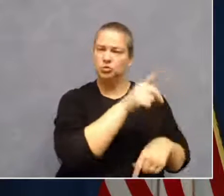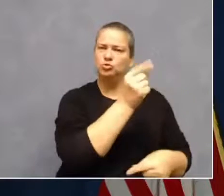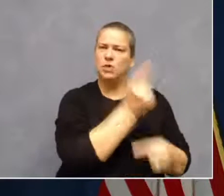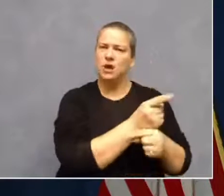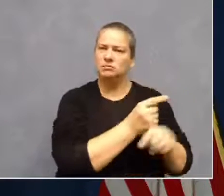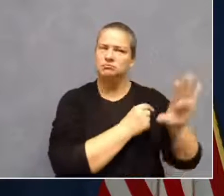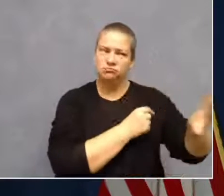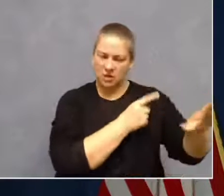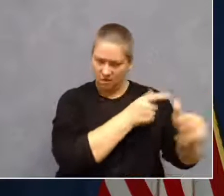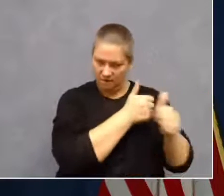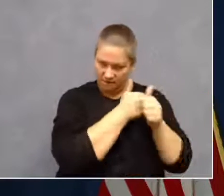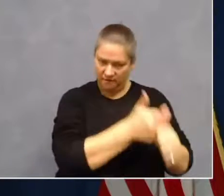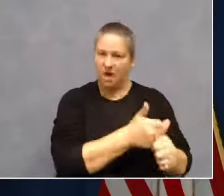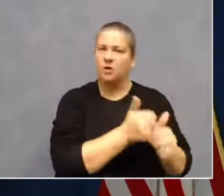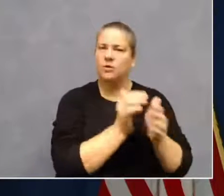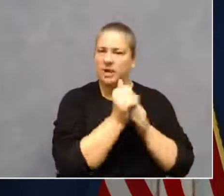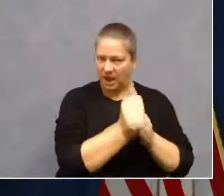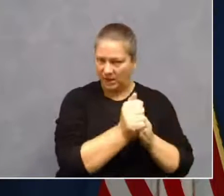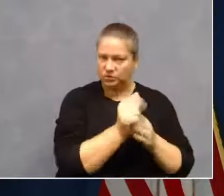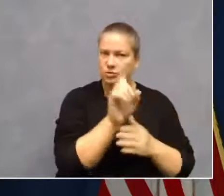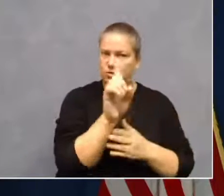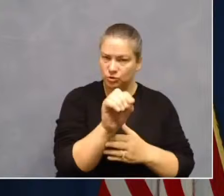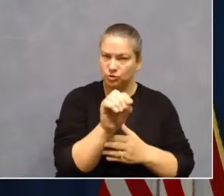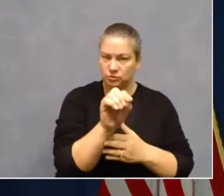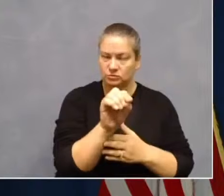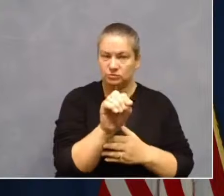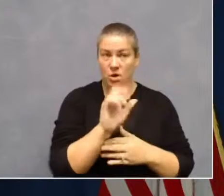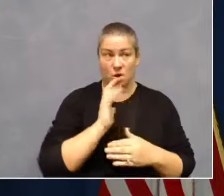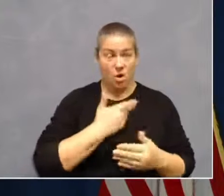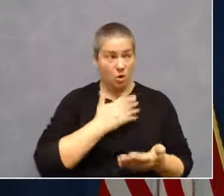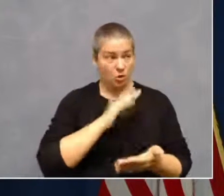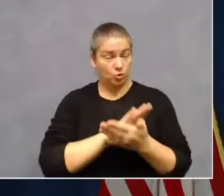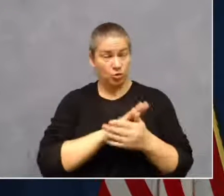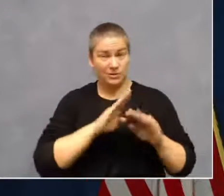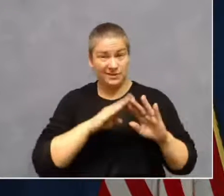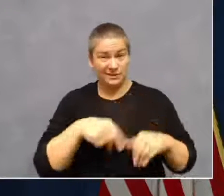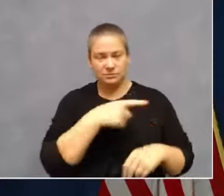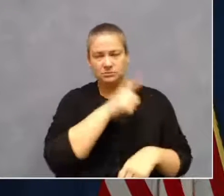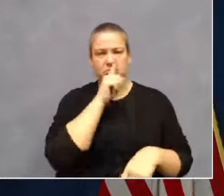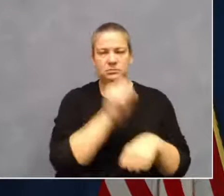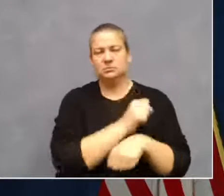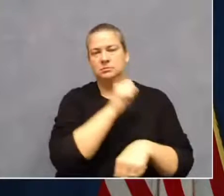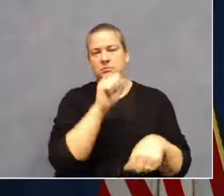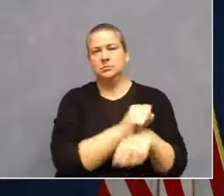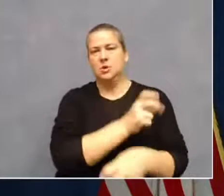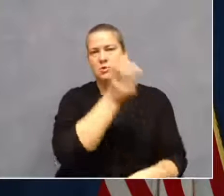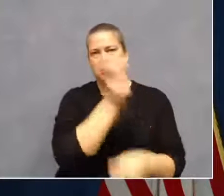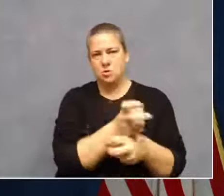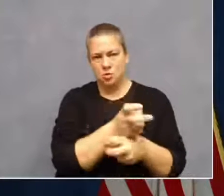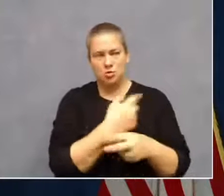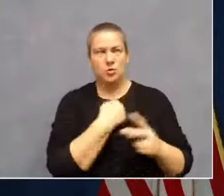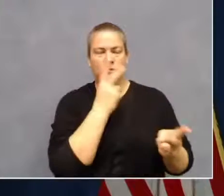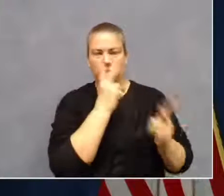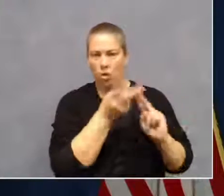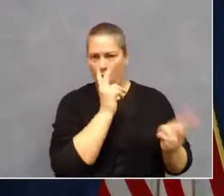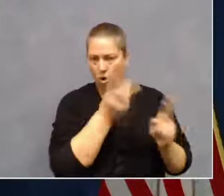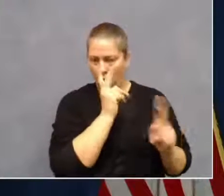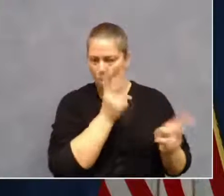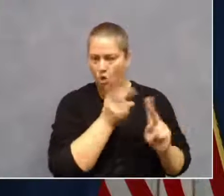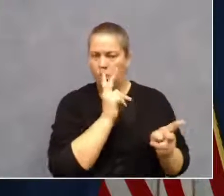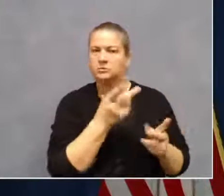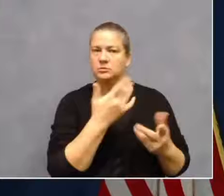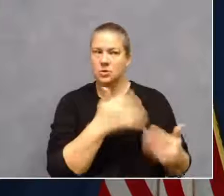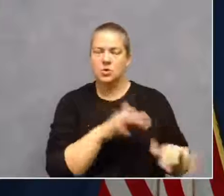followed the guidance. And I will say our school systems are working really hard. And we have seen, for the most part, really